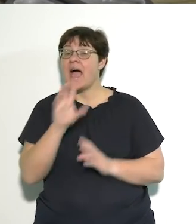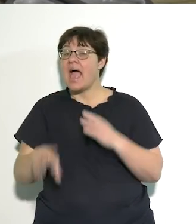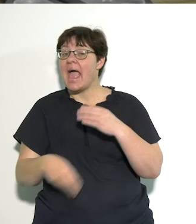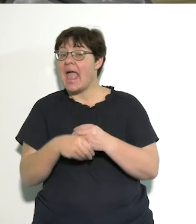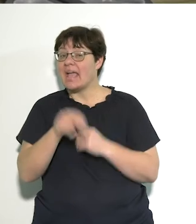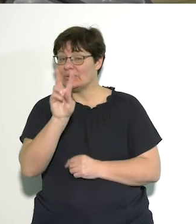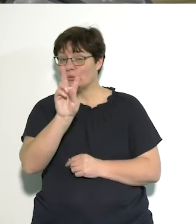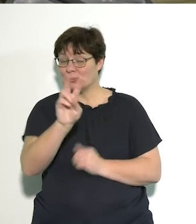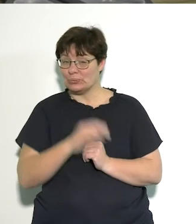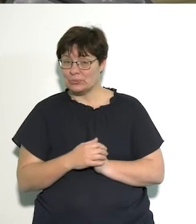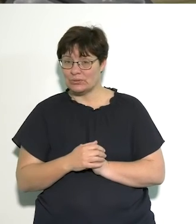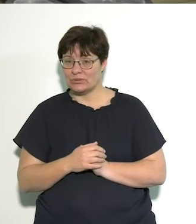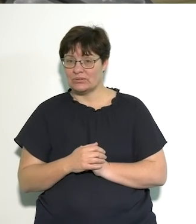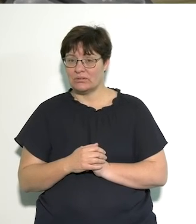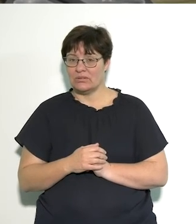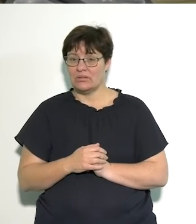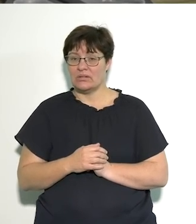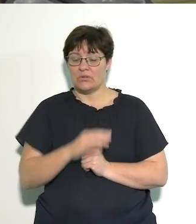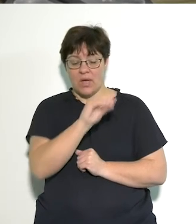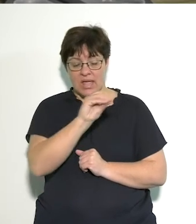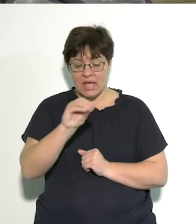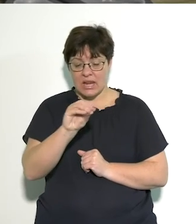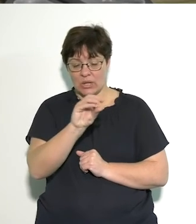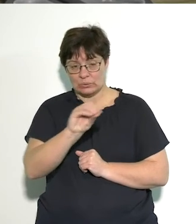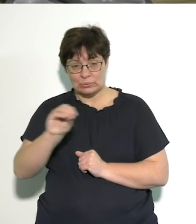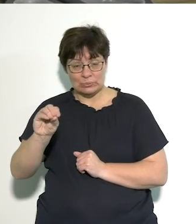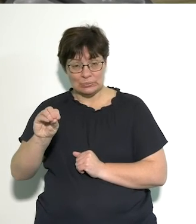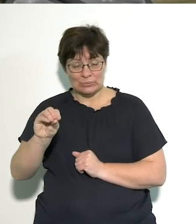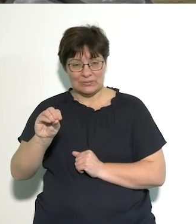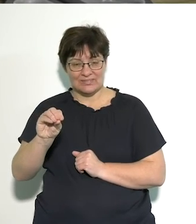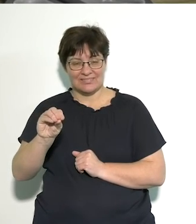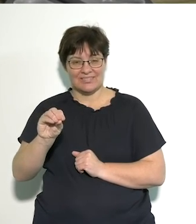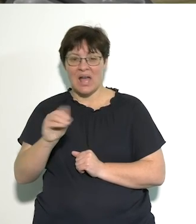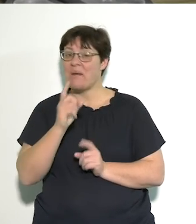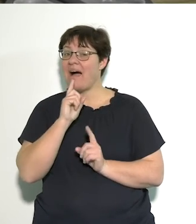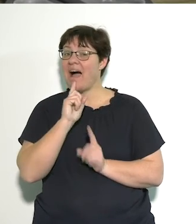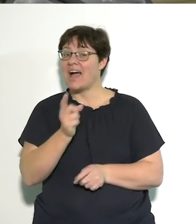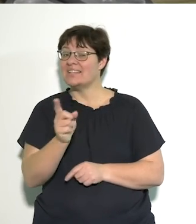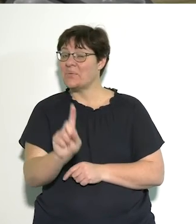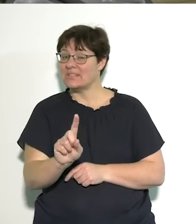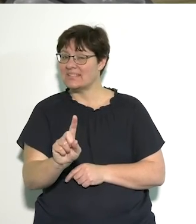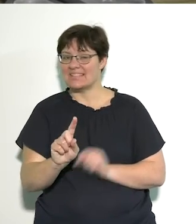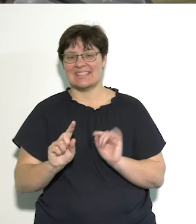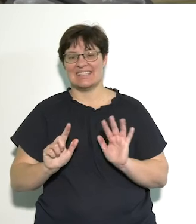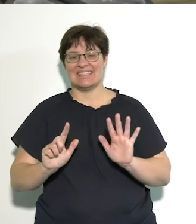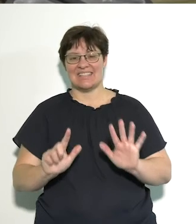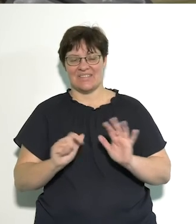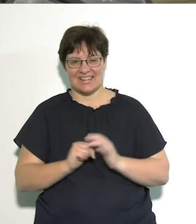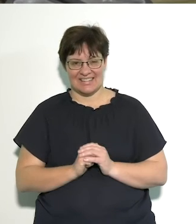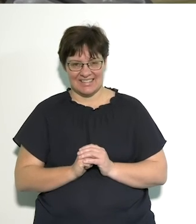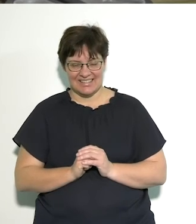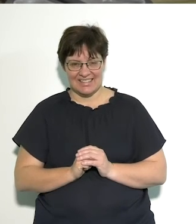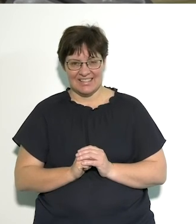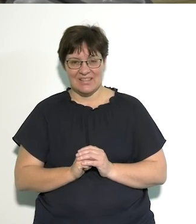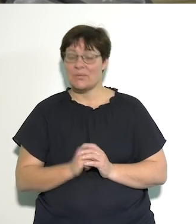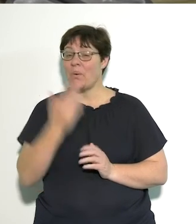you add 2? Can you go 2 more? 1, 2. There you go. They've landed on the